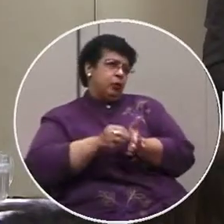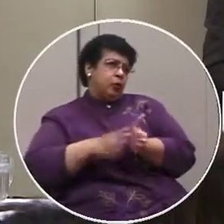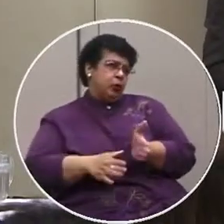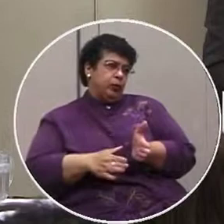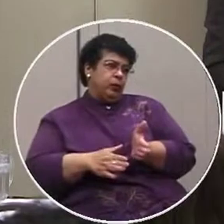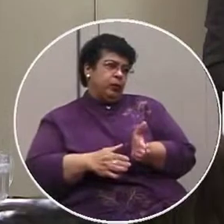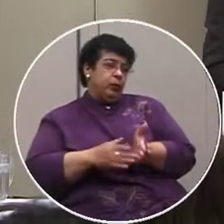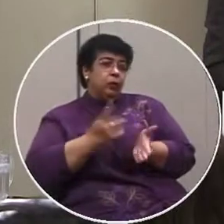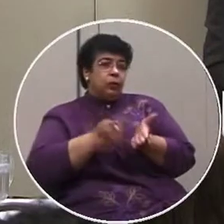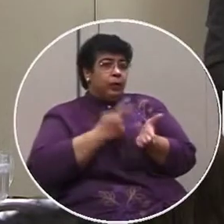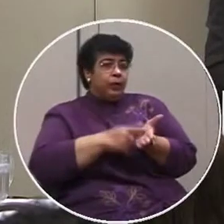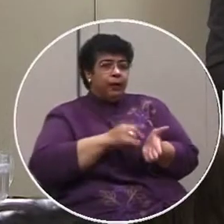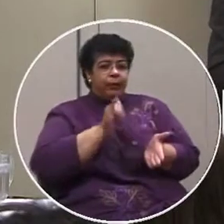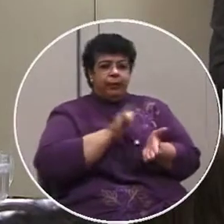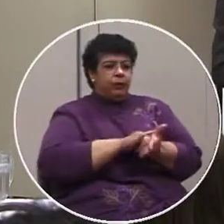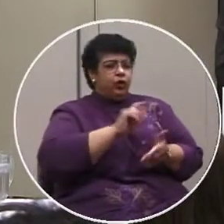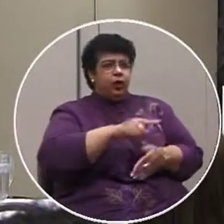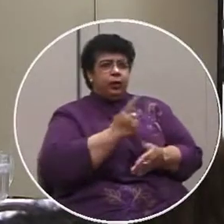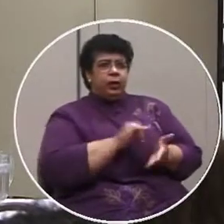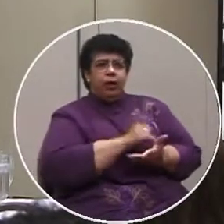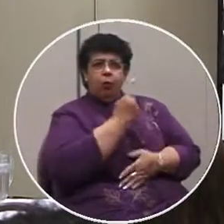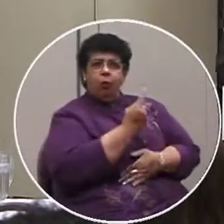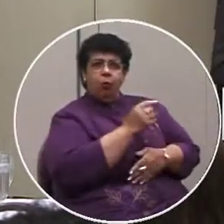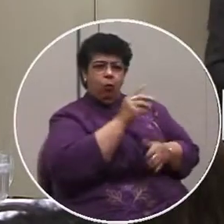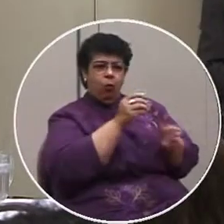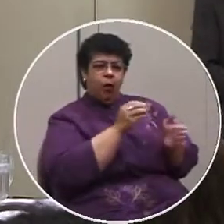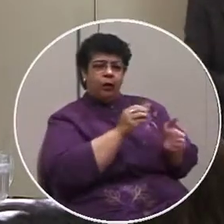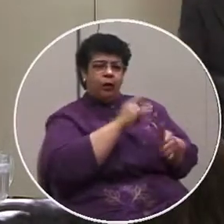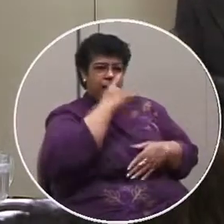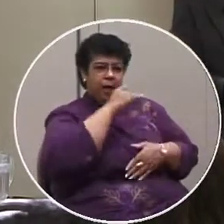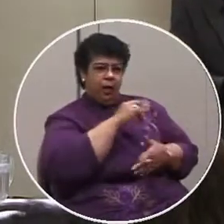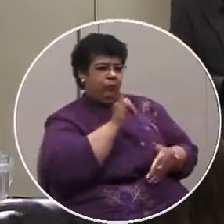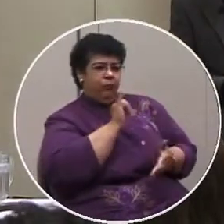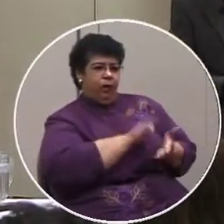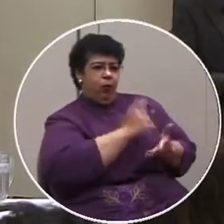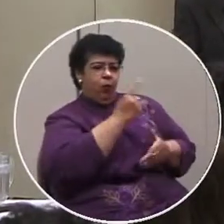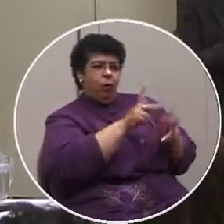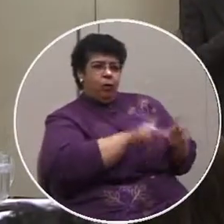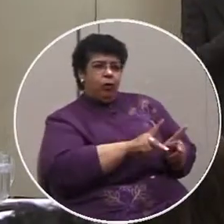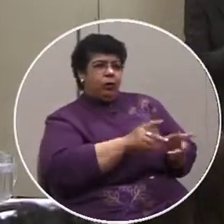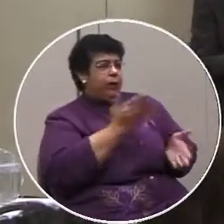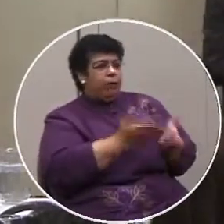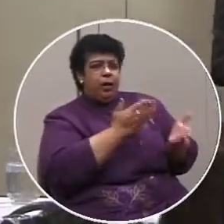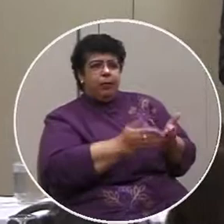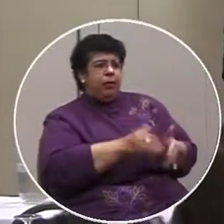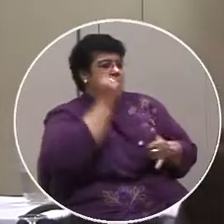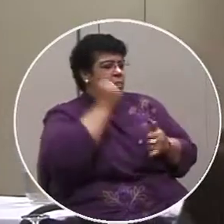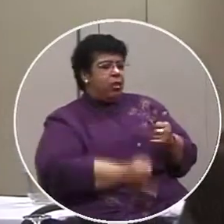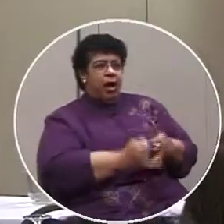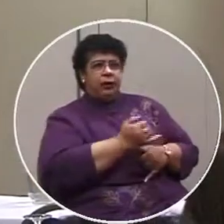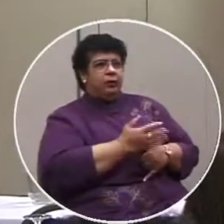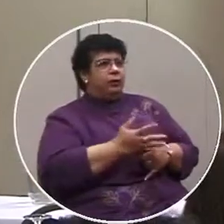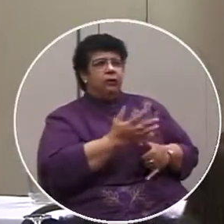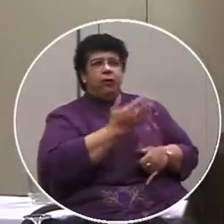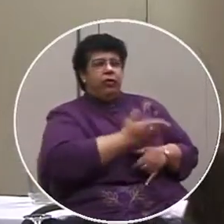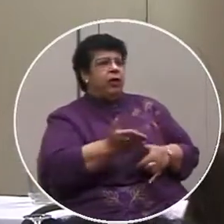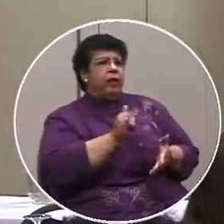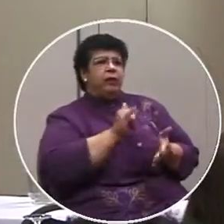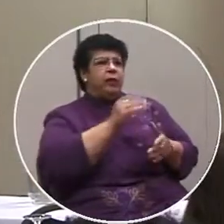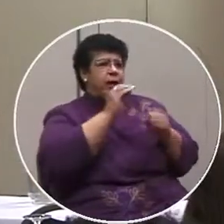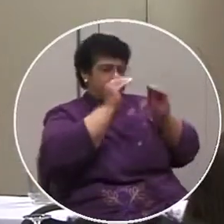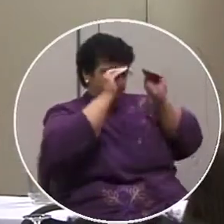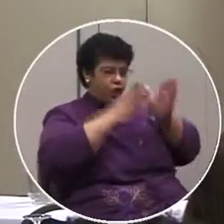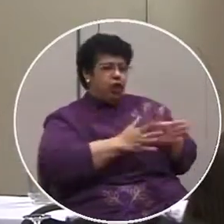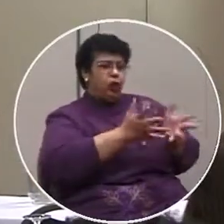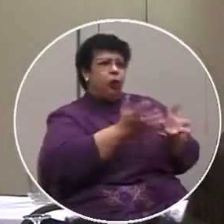that one more kid with high needs in the class is the straw, as they see it, that breaks the back. In those cases, one of the